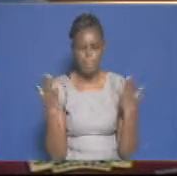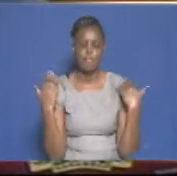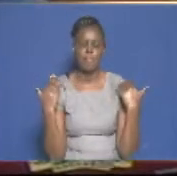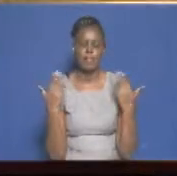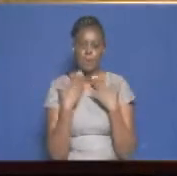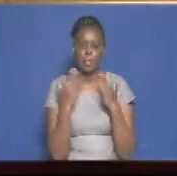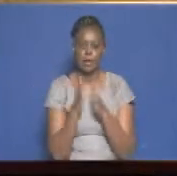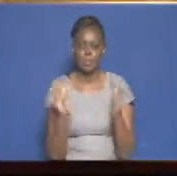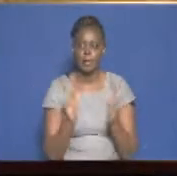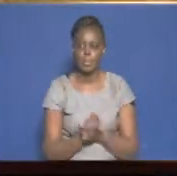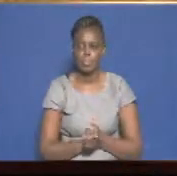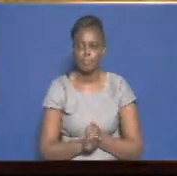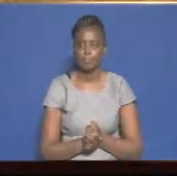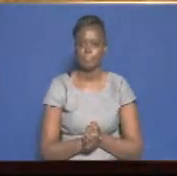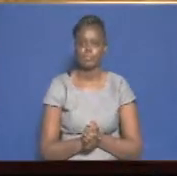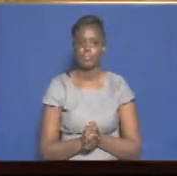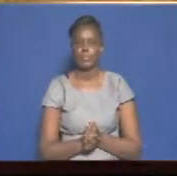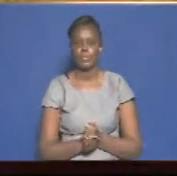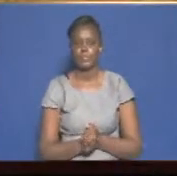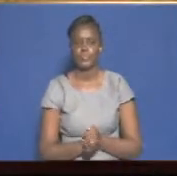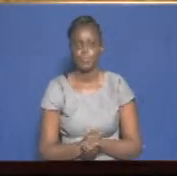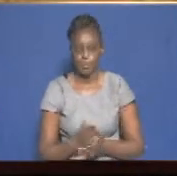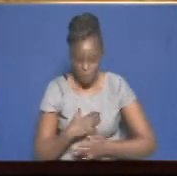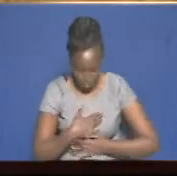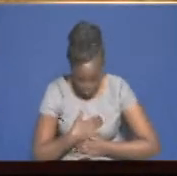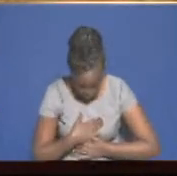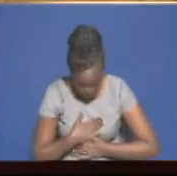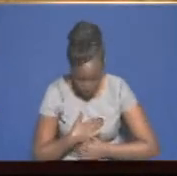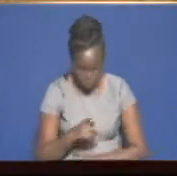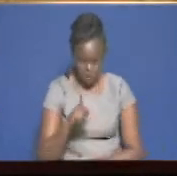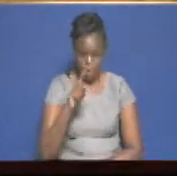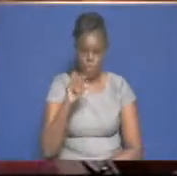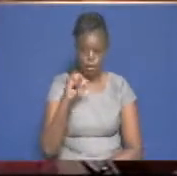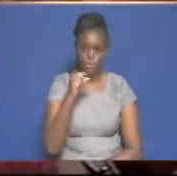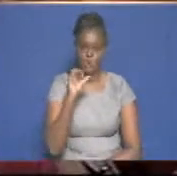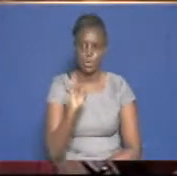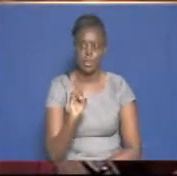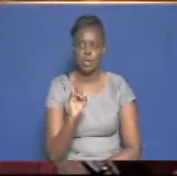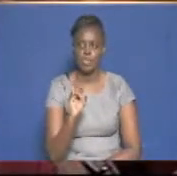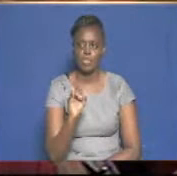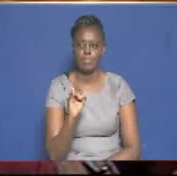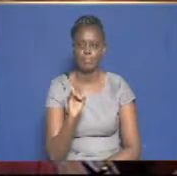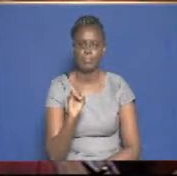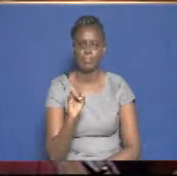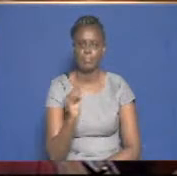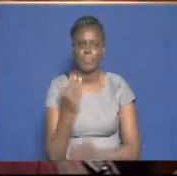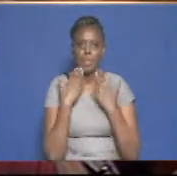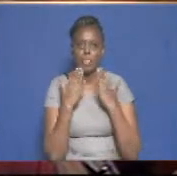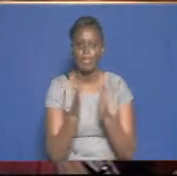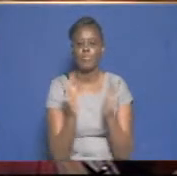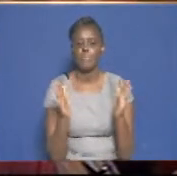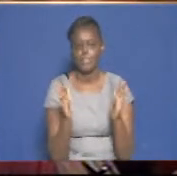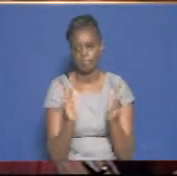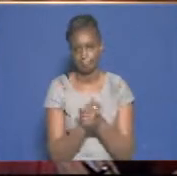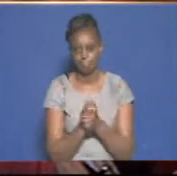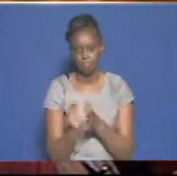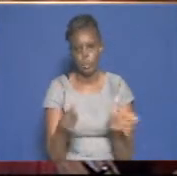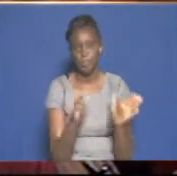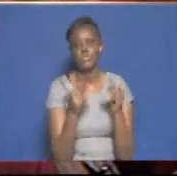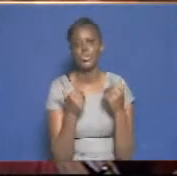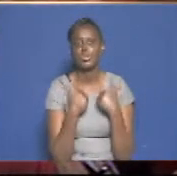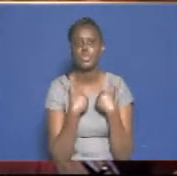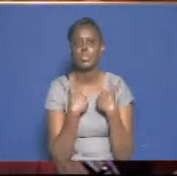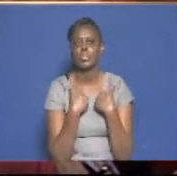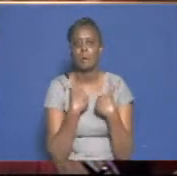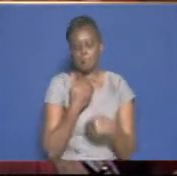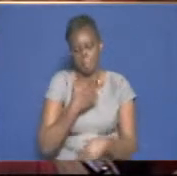you, Honorable Speaker. Honorable Tongi Nyagaka. Thank you, Honorable Speaker. I want to take this opportunity on